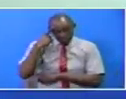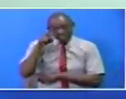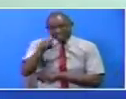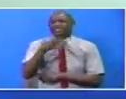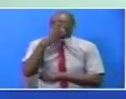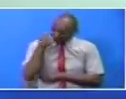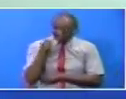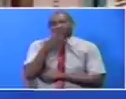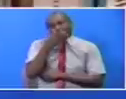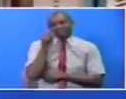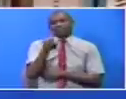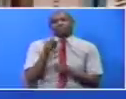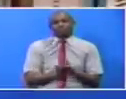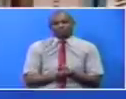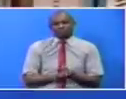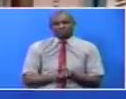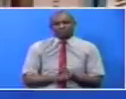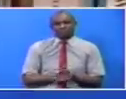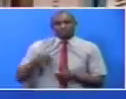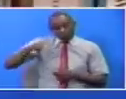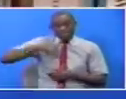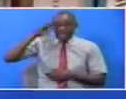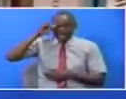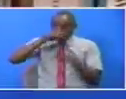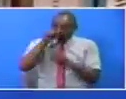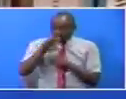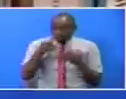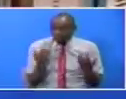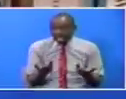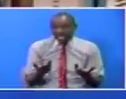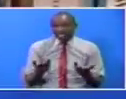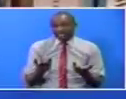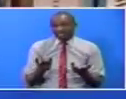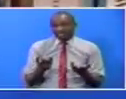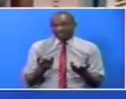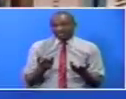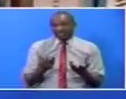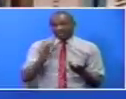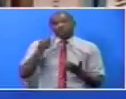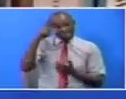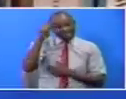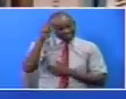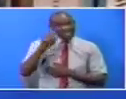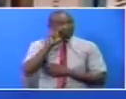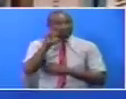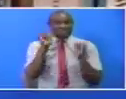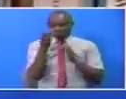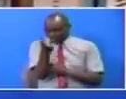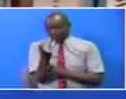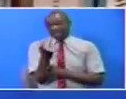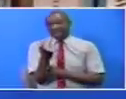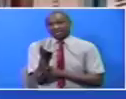the best offer so far. We learned about Rakiel Kaoka's case from KTN